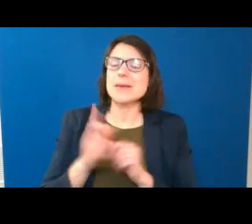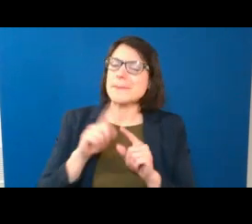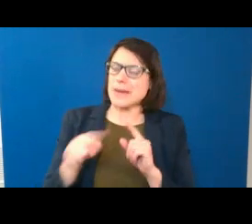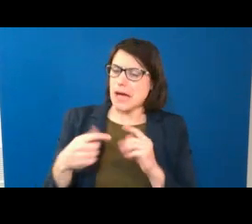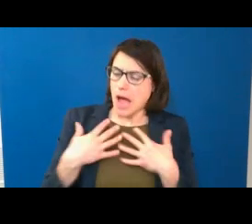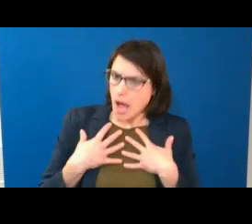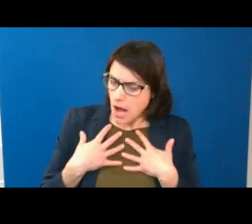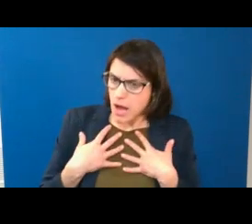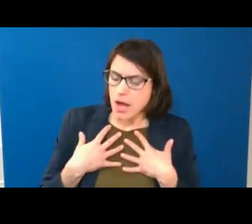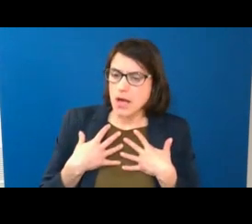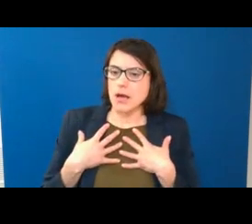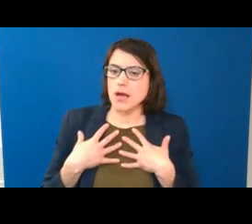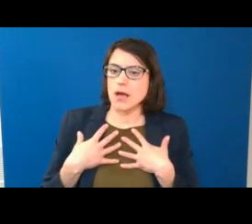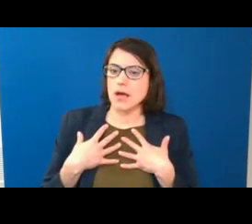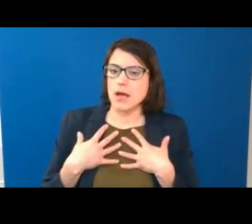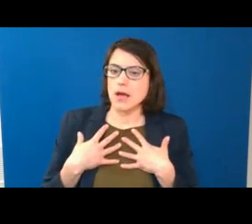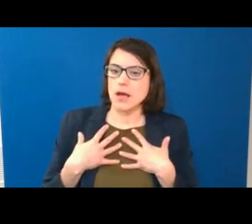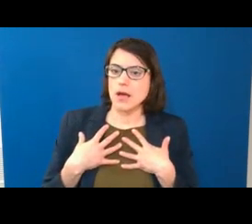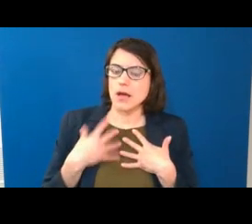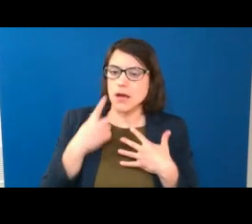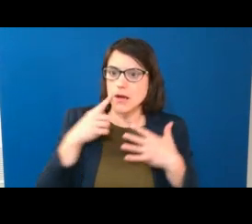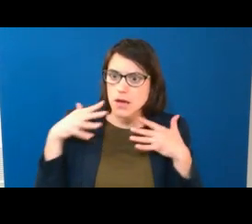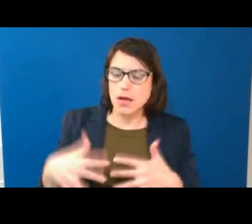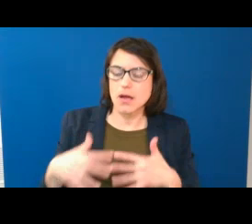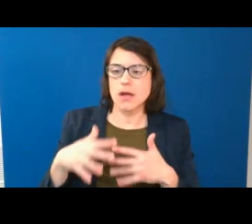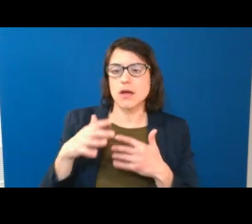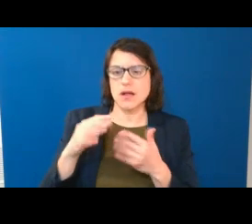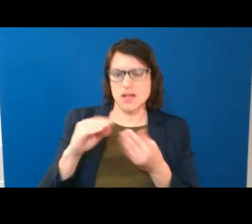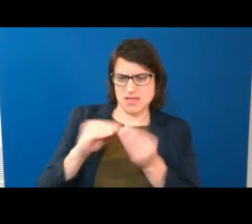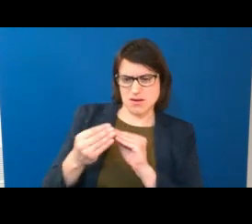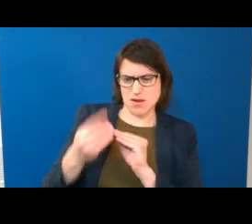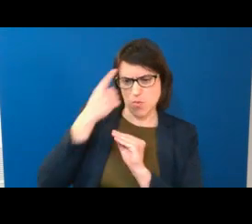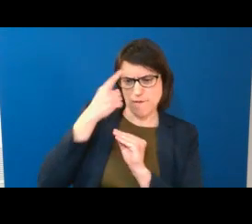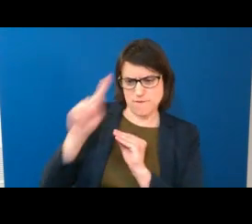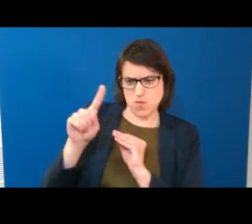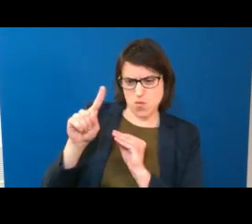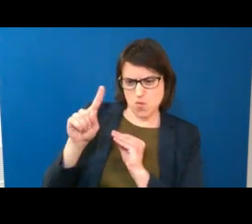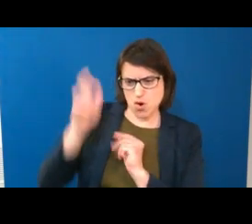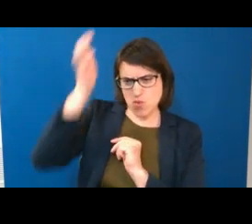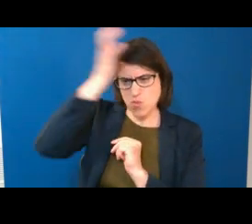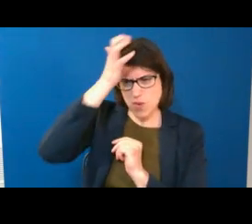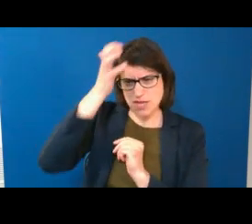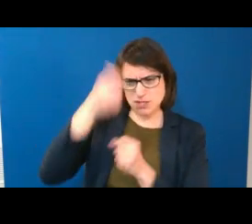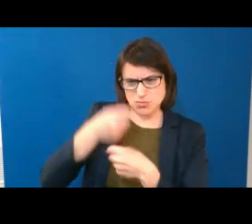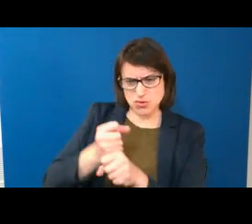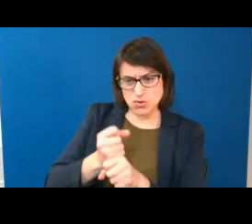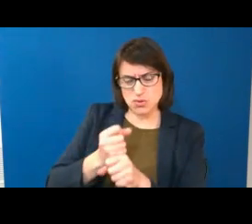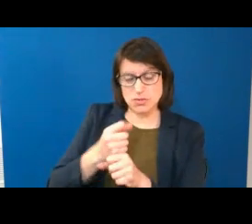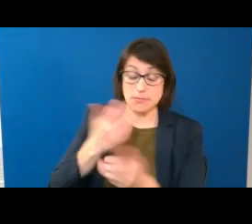for Orlando, the waste that's produced. This might be obvious, but does that include Disney?